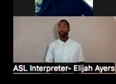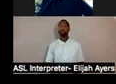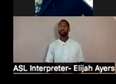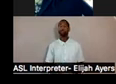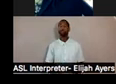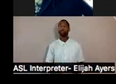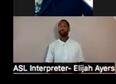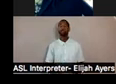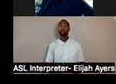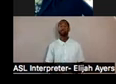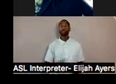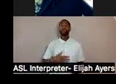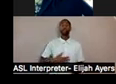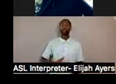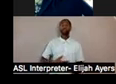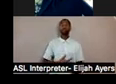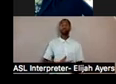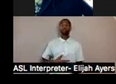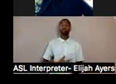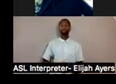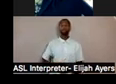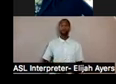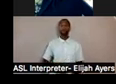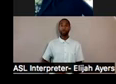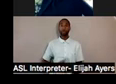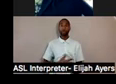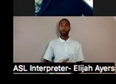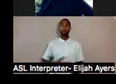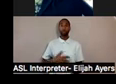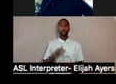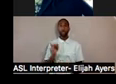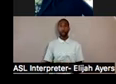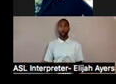and then with your gut, your genitals, your bowel, your sacral area.